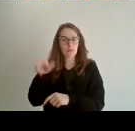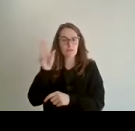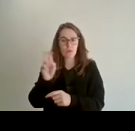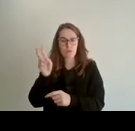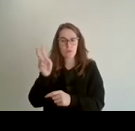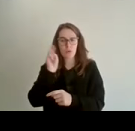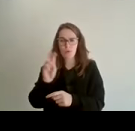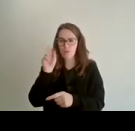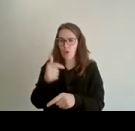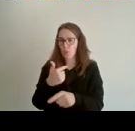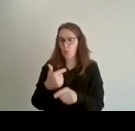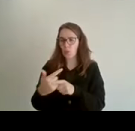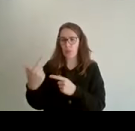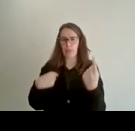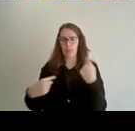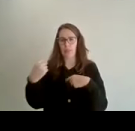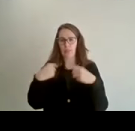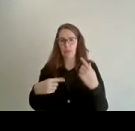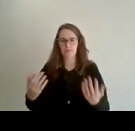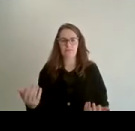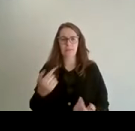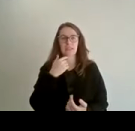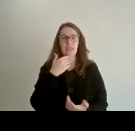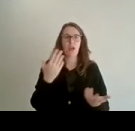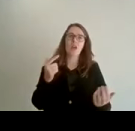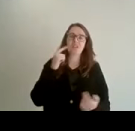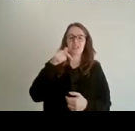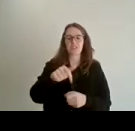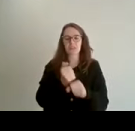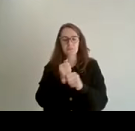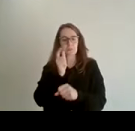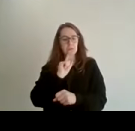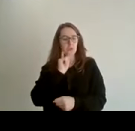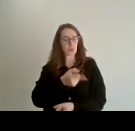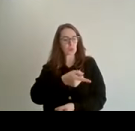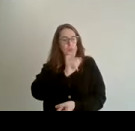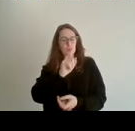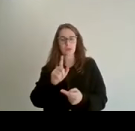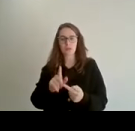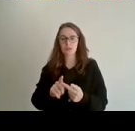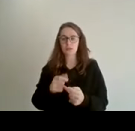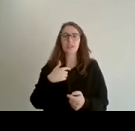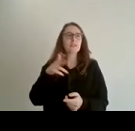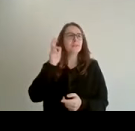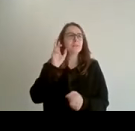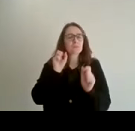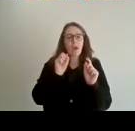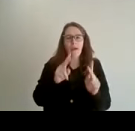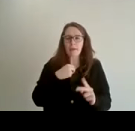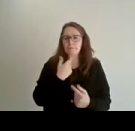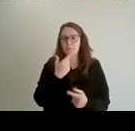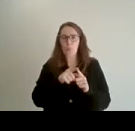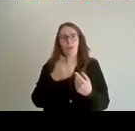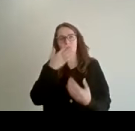saying that it is not for women and such, but I never took them seriously until I got into class and